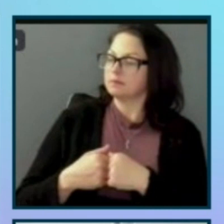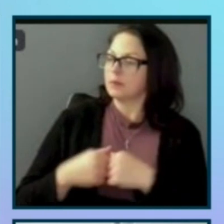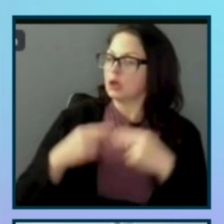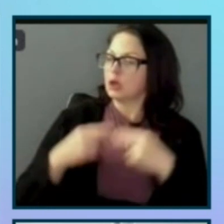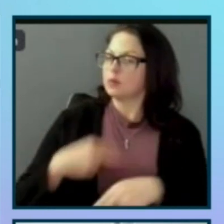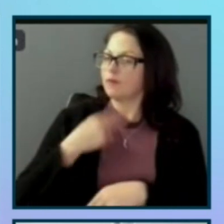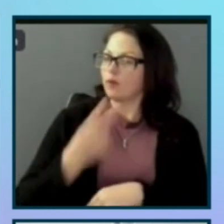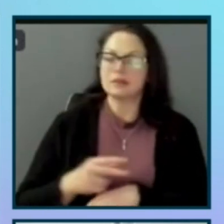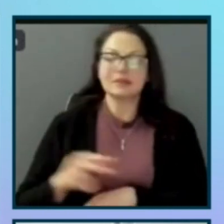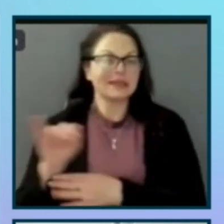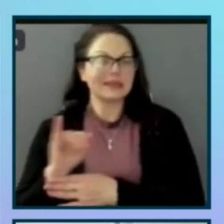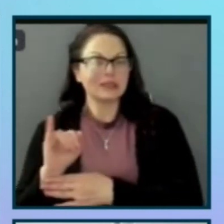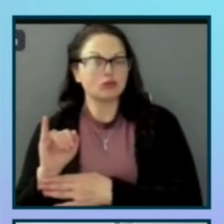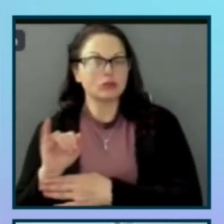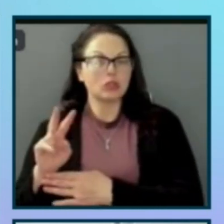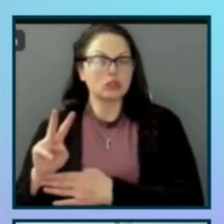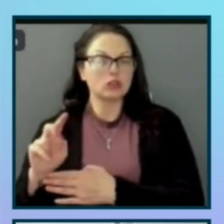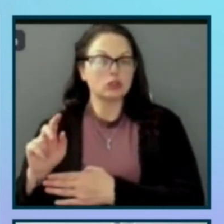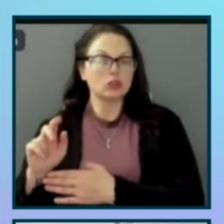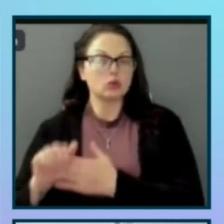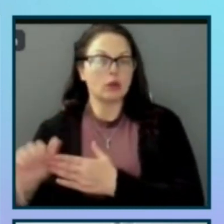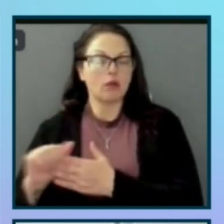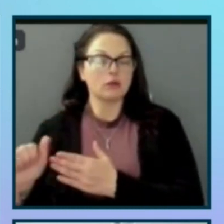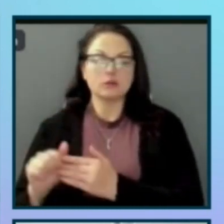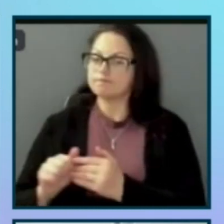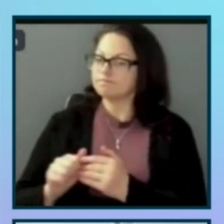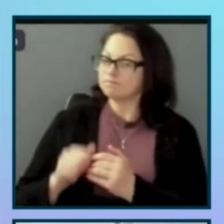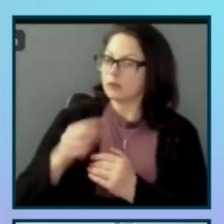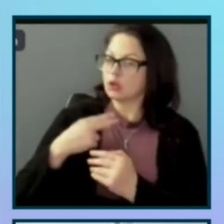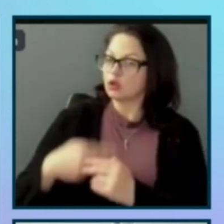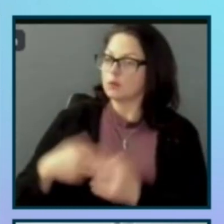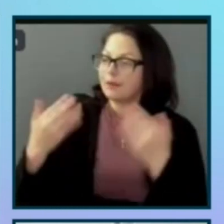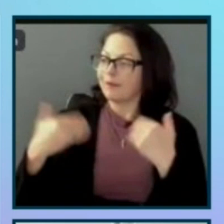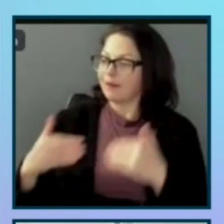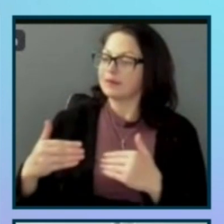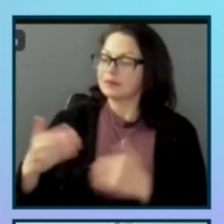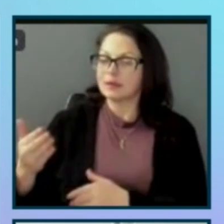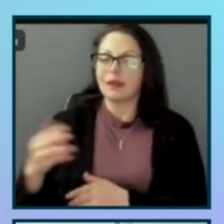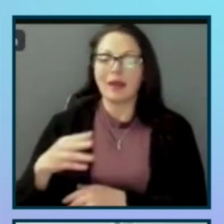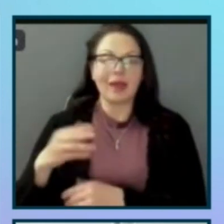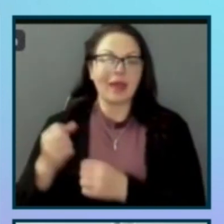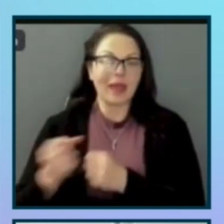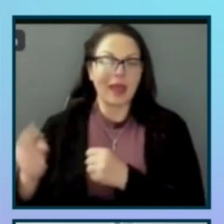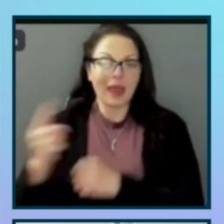Interest year to date, $2. Next. Annual percentage yield,